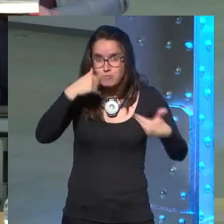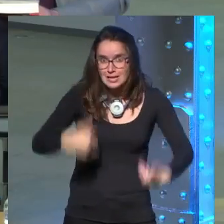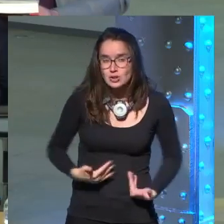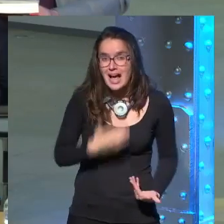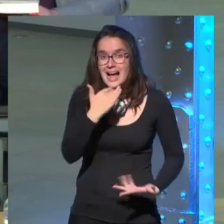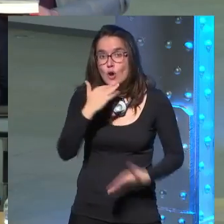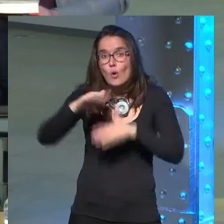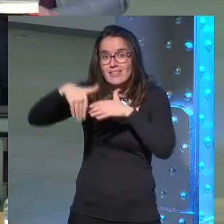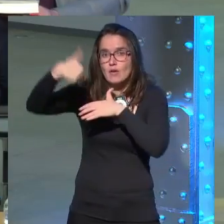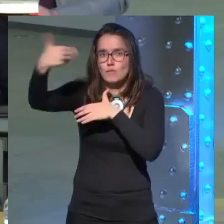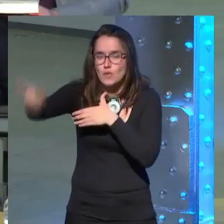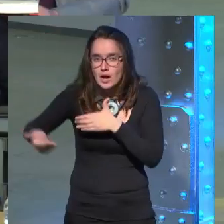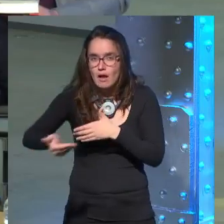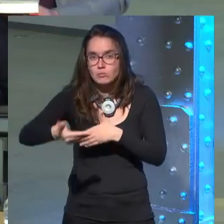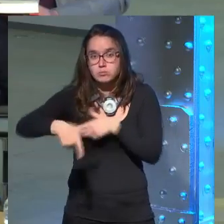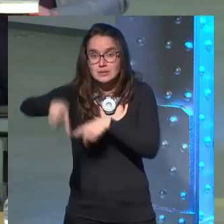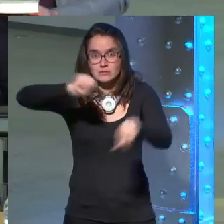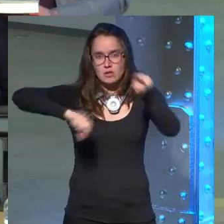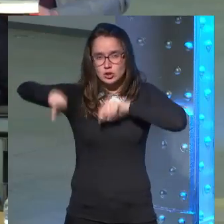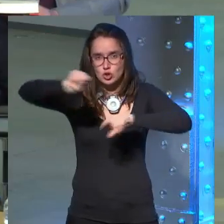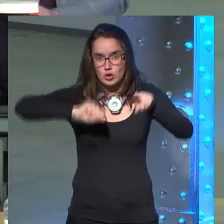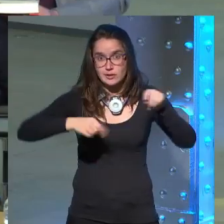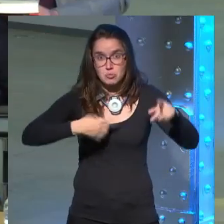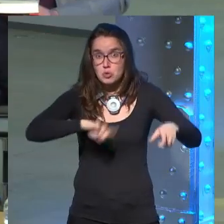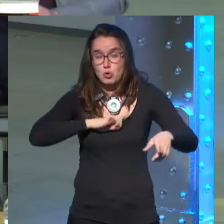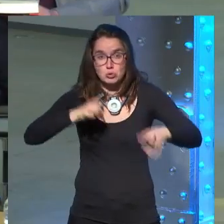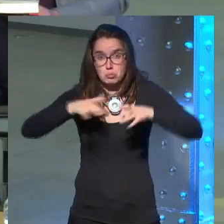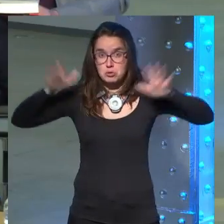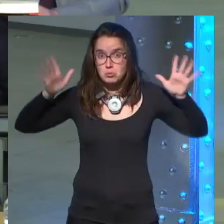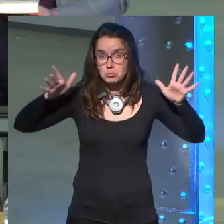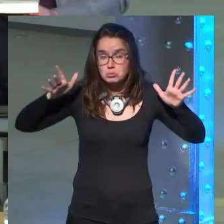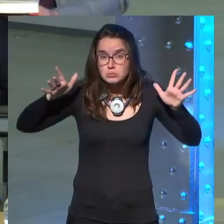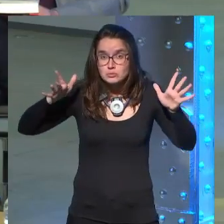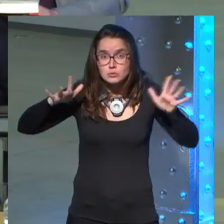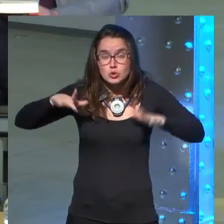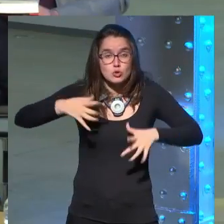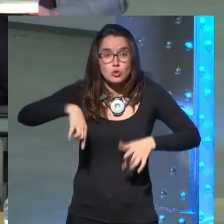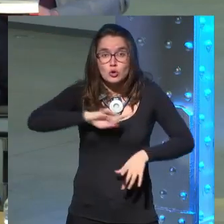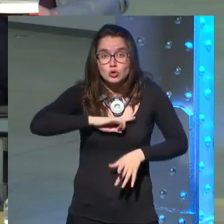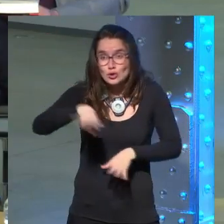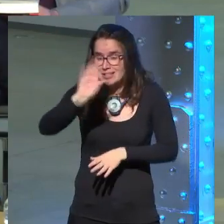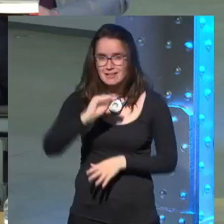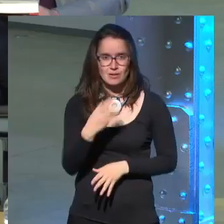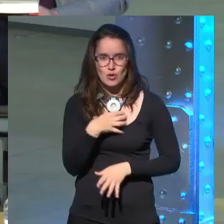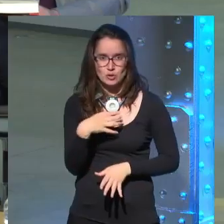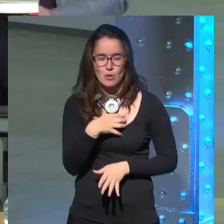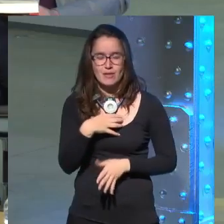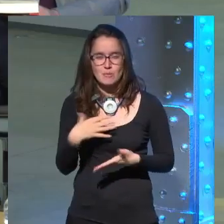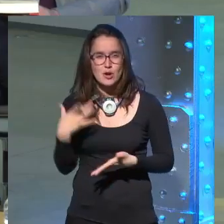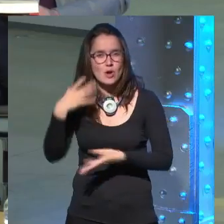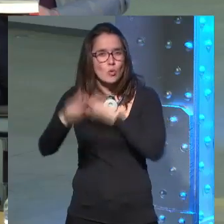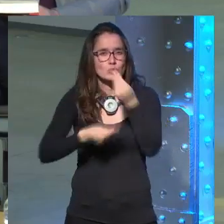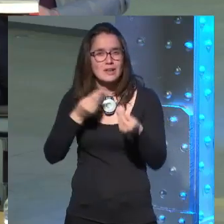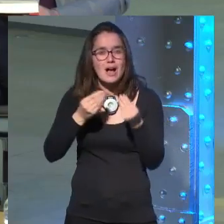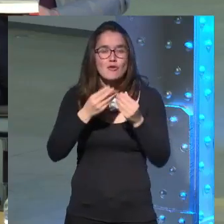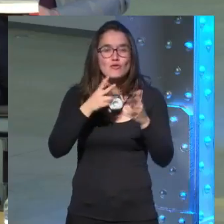those decisions, which we can never know. But he didn't use quantum physics. He actually used chaos theory as